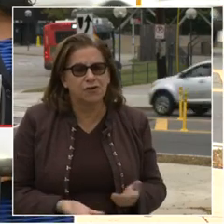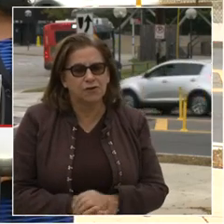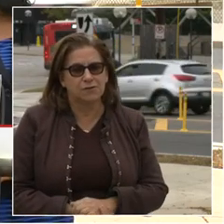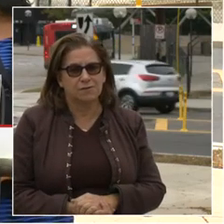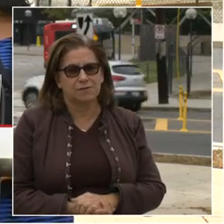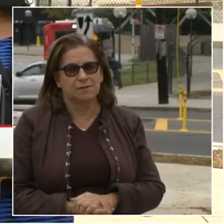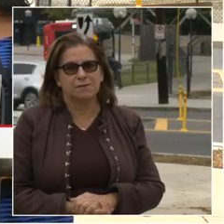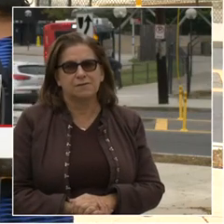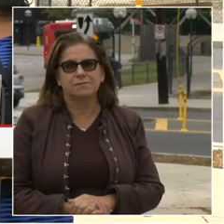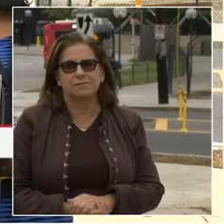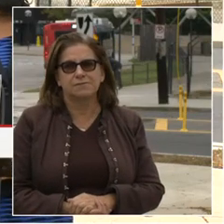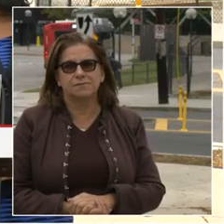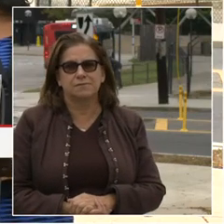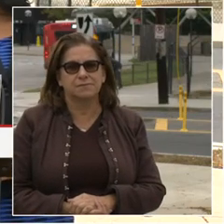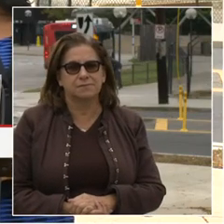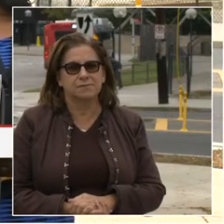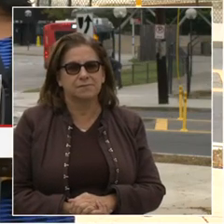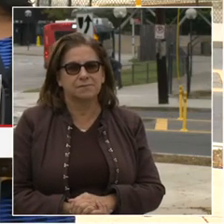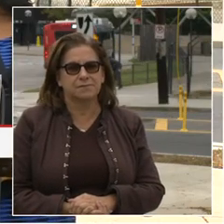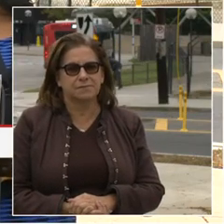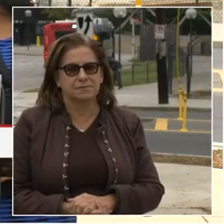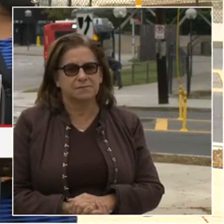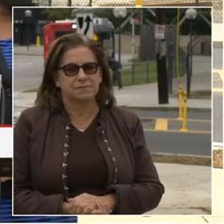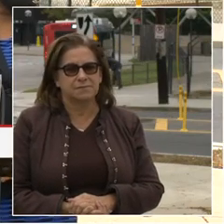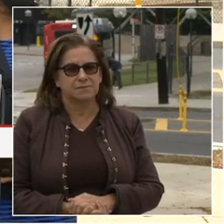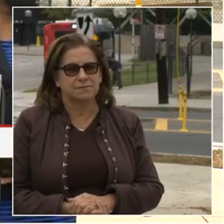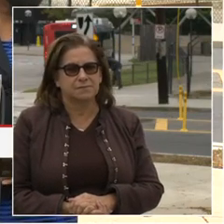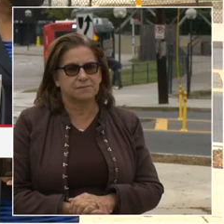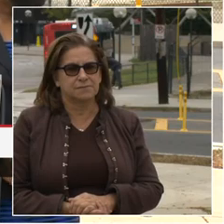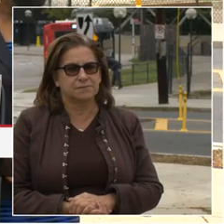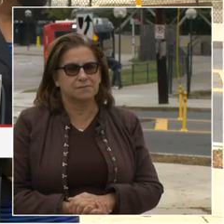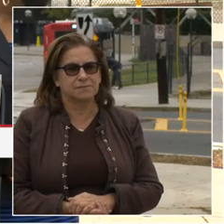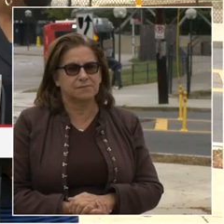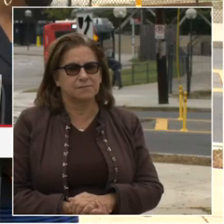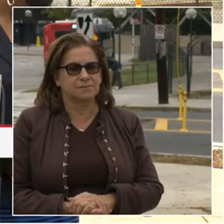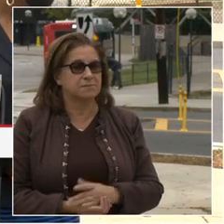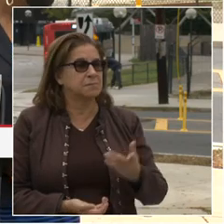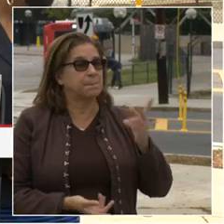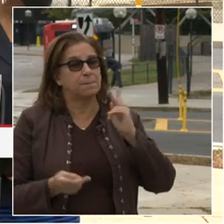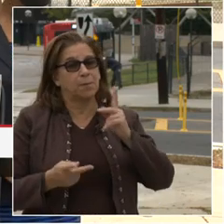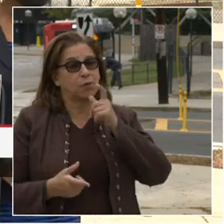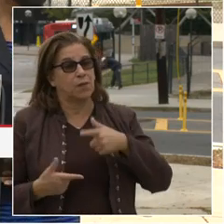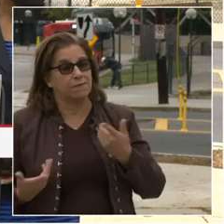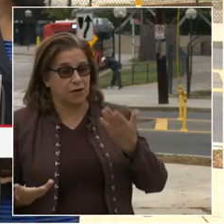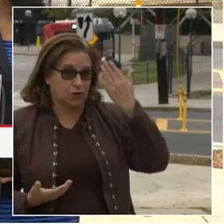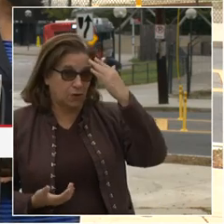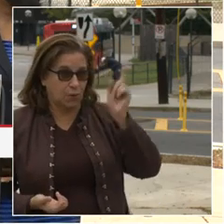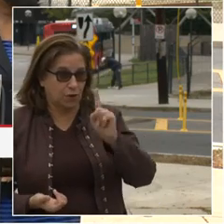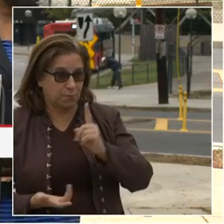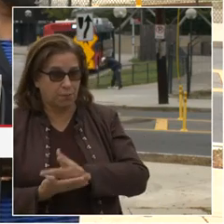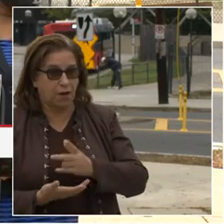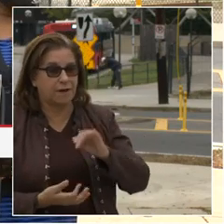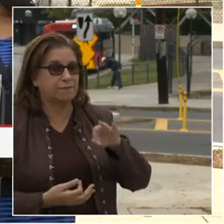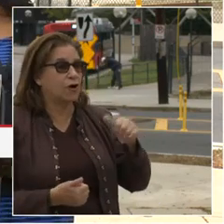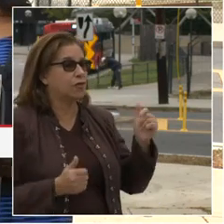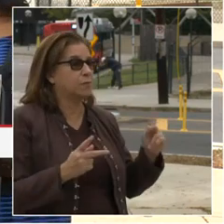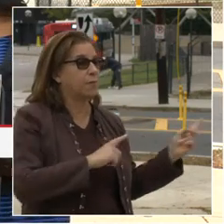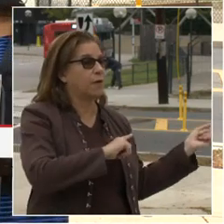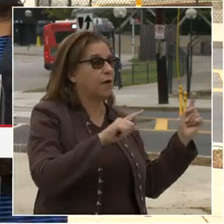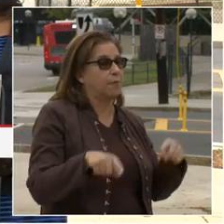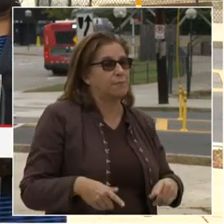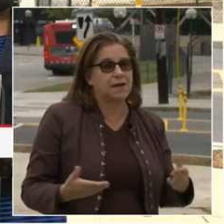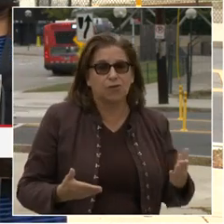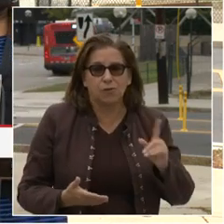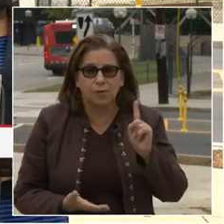difficult time. And I noticed that there's like here, instead of them using the Metro parking lot, which is free on Saturdays, they